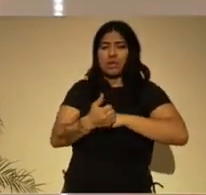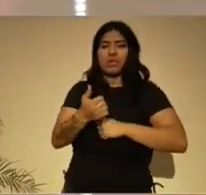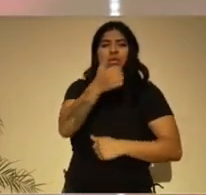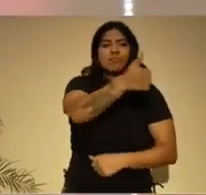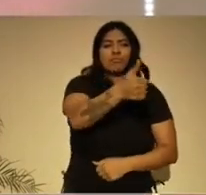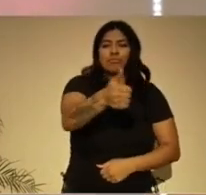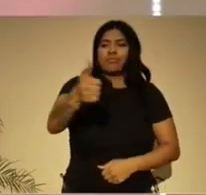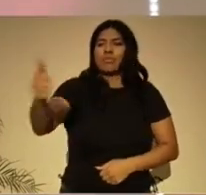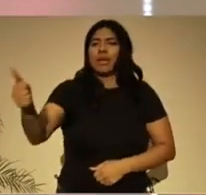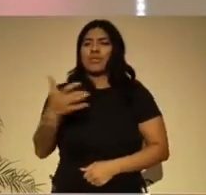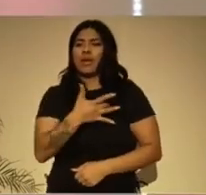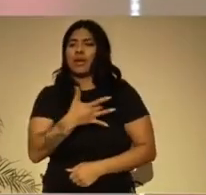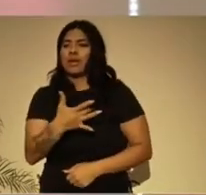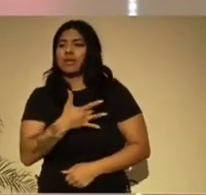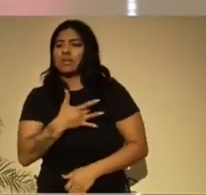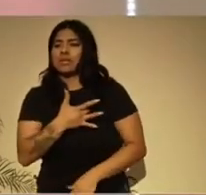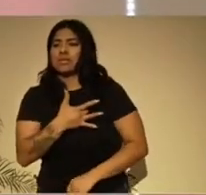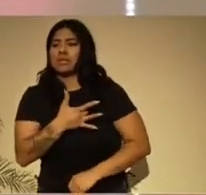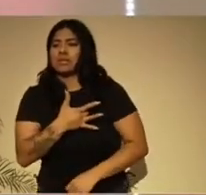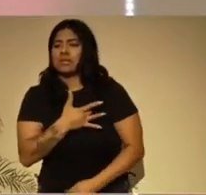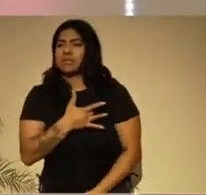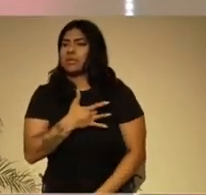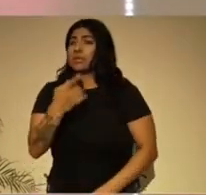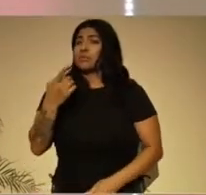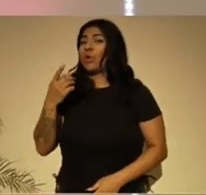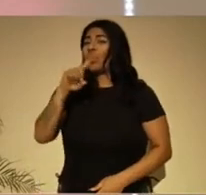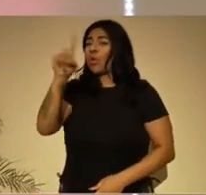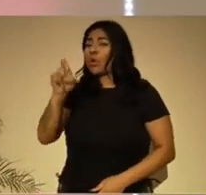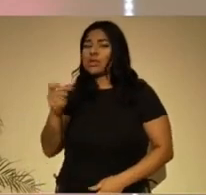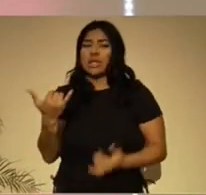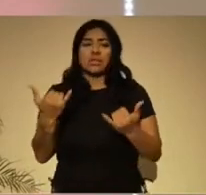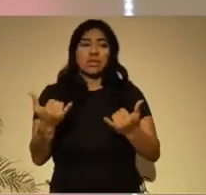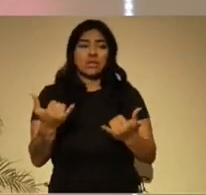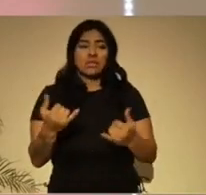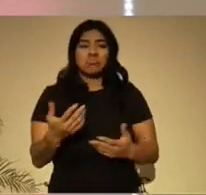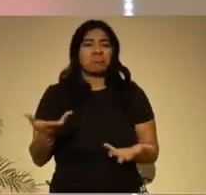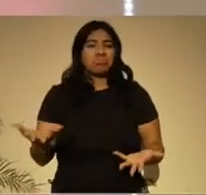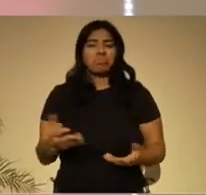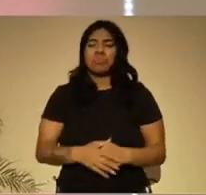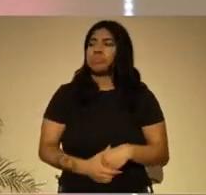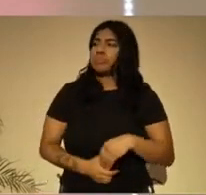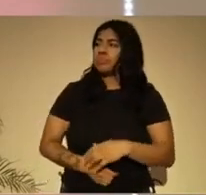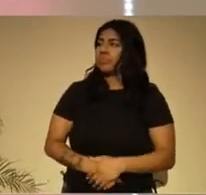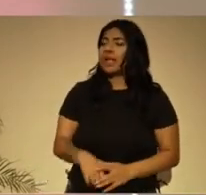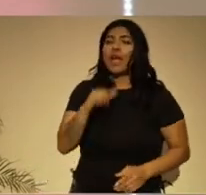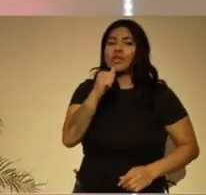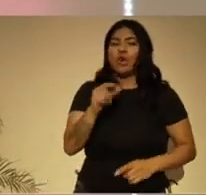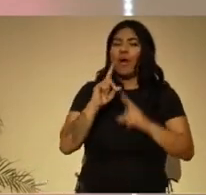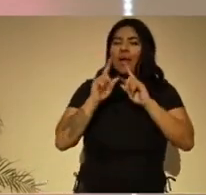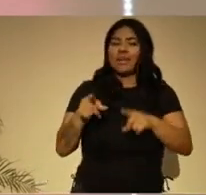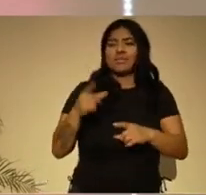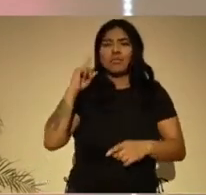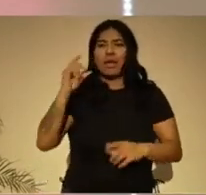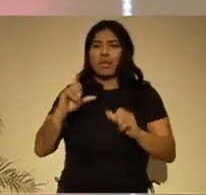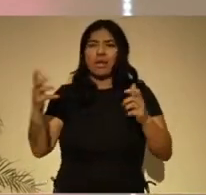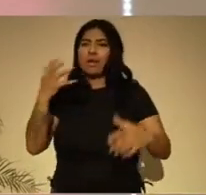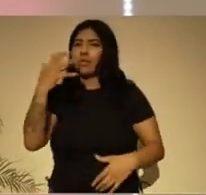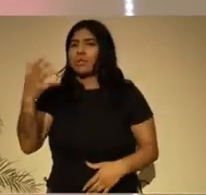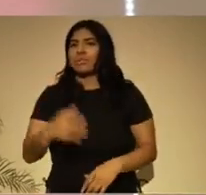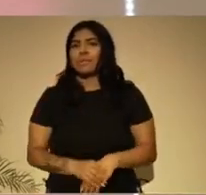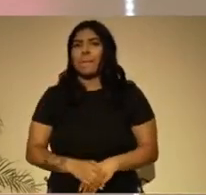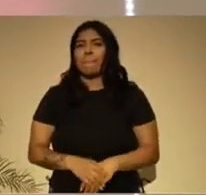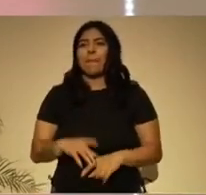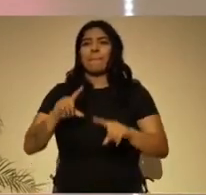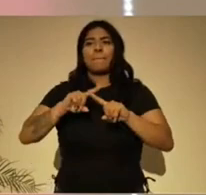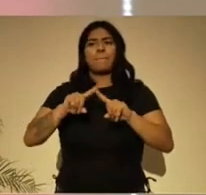and every one of our hearts. So the question I'm asking you today is this. Don't answer out loud. But am I